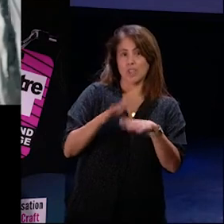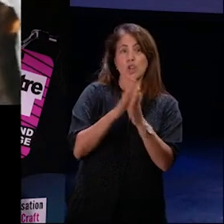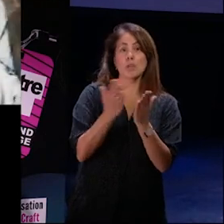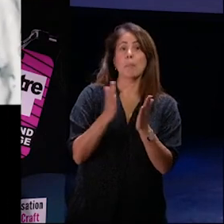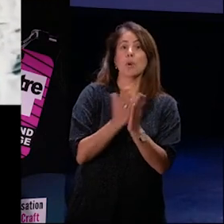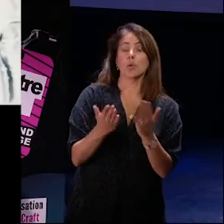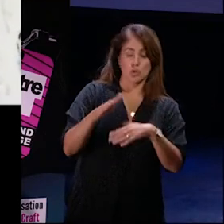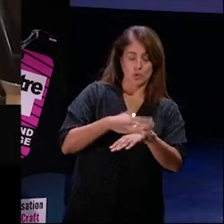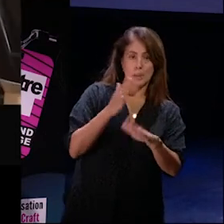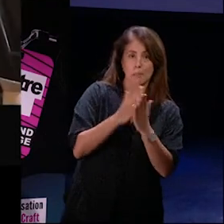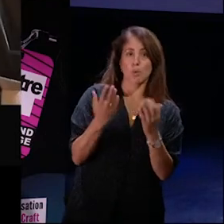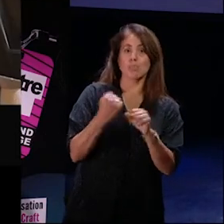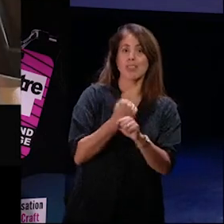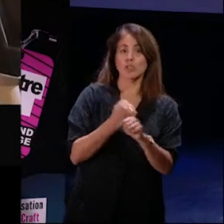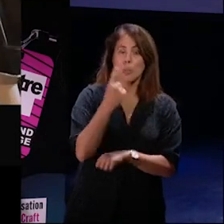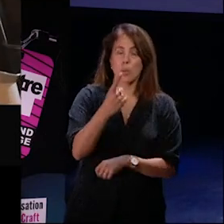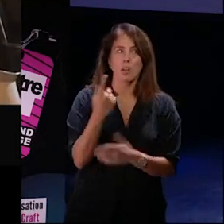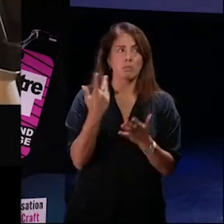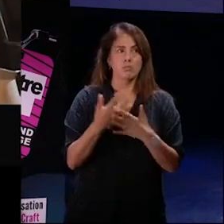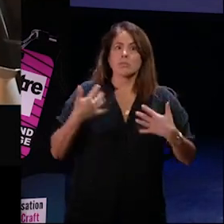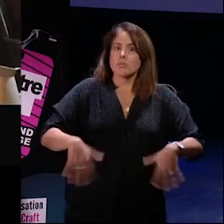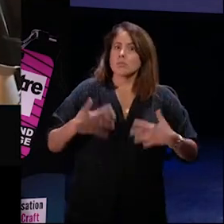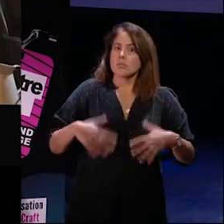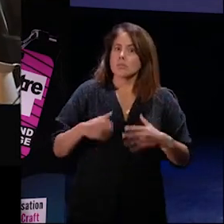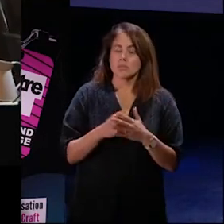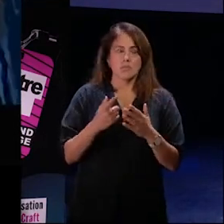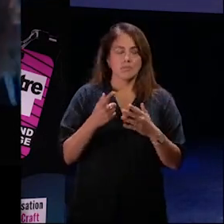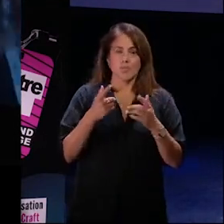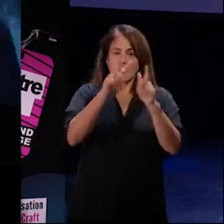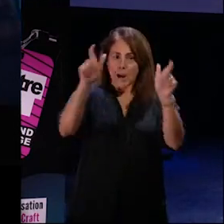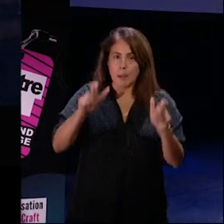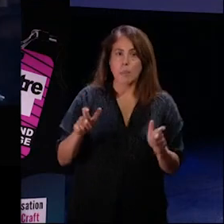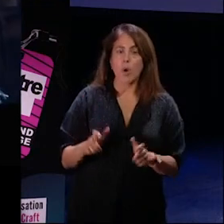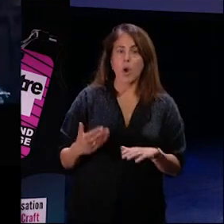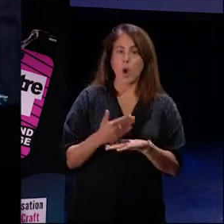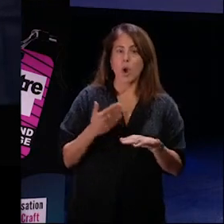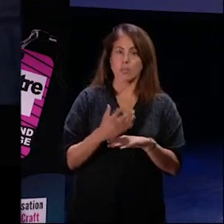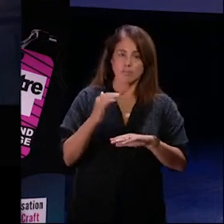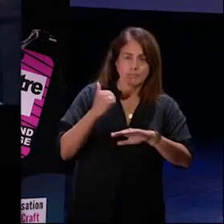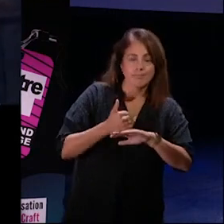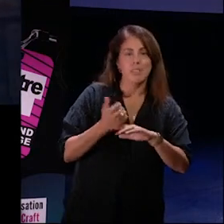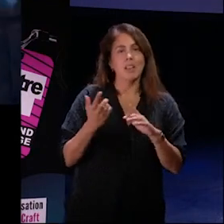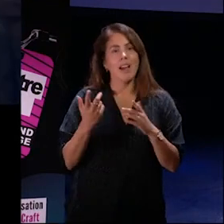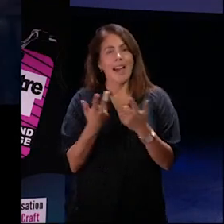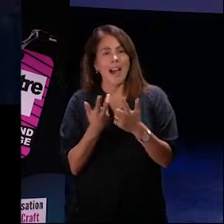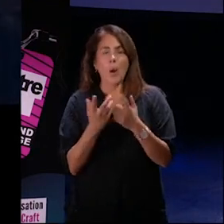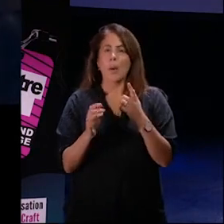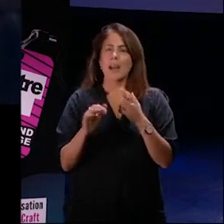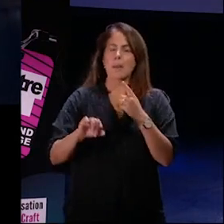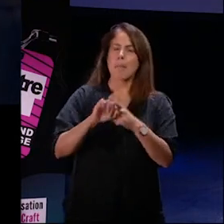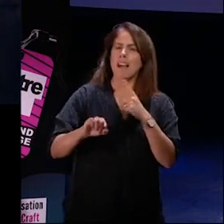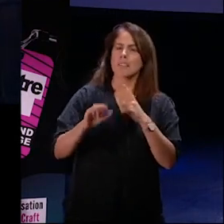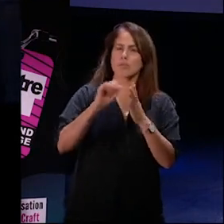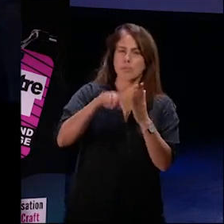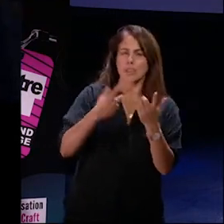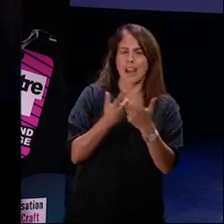was so revolutionary. It created a framework to be able to reduce the environmental impact of a project by highlighting what needs to